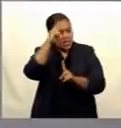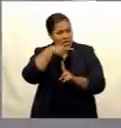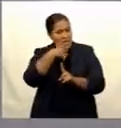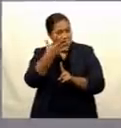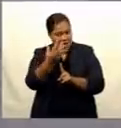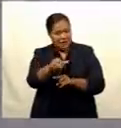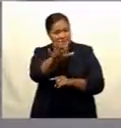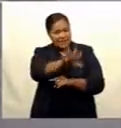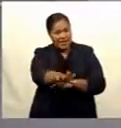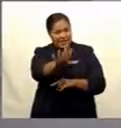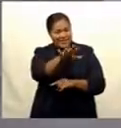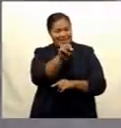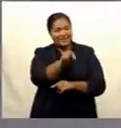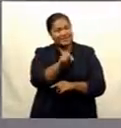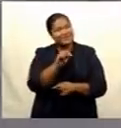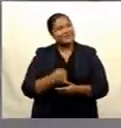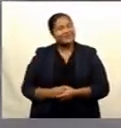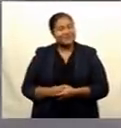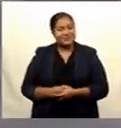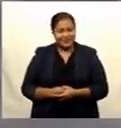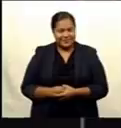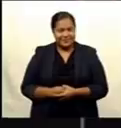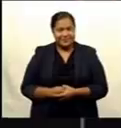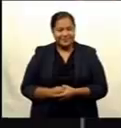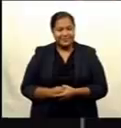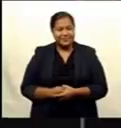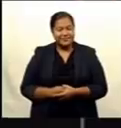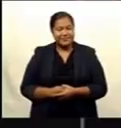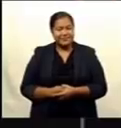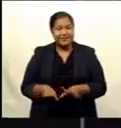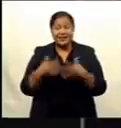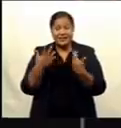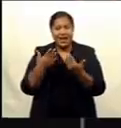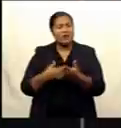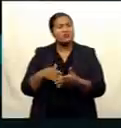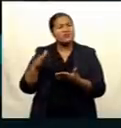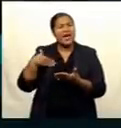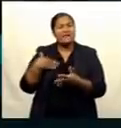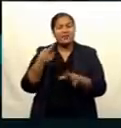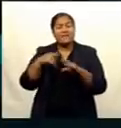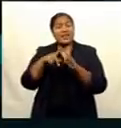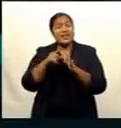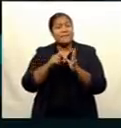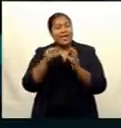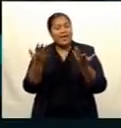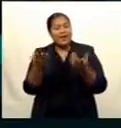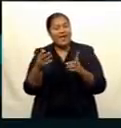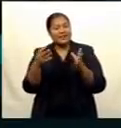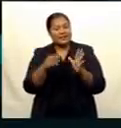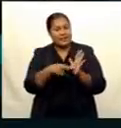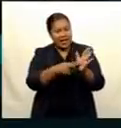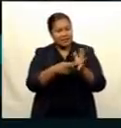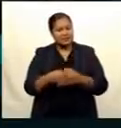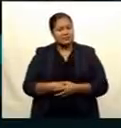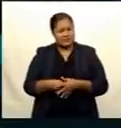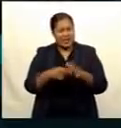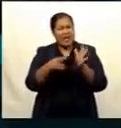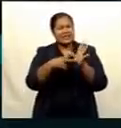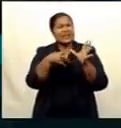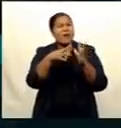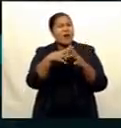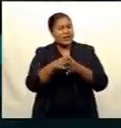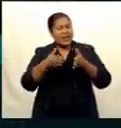far. Felipe Naikaso, FBC News. And we now cross live to Felipe Nakaso in Nandi. Felipe, Nawaka is a large